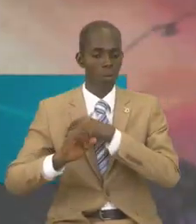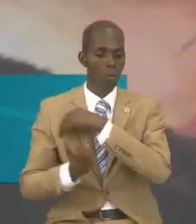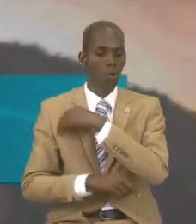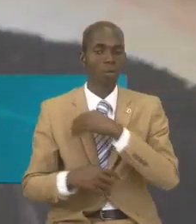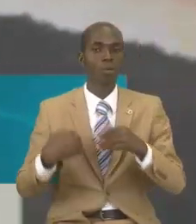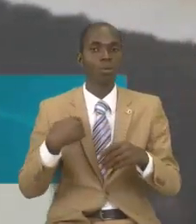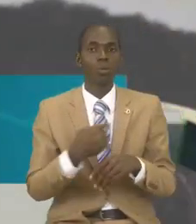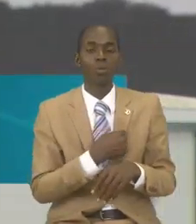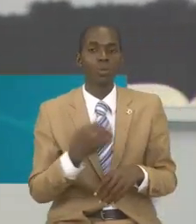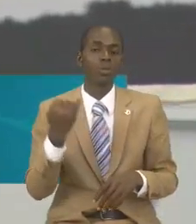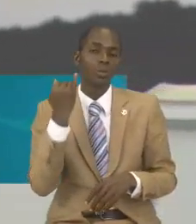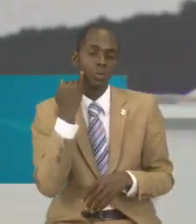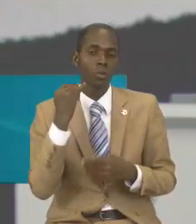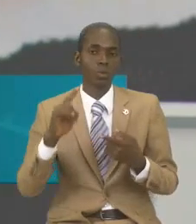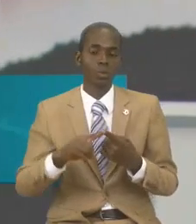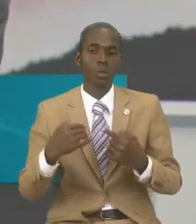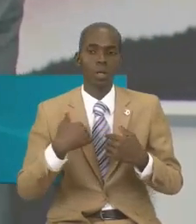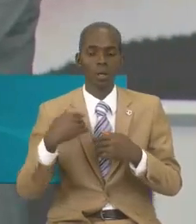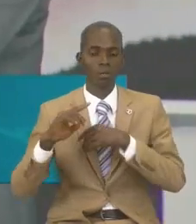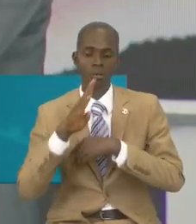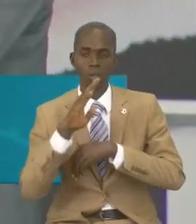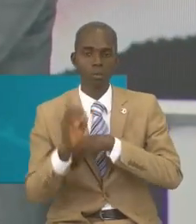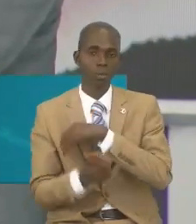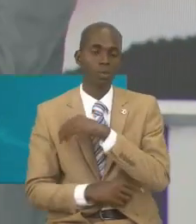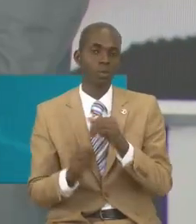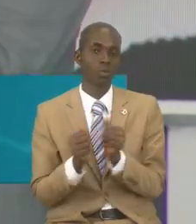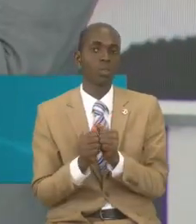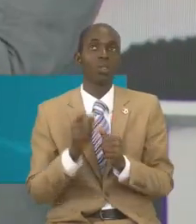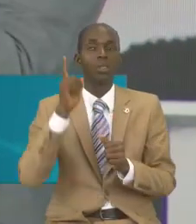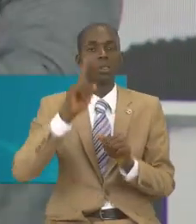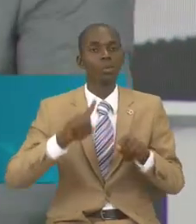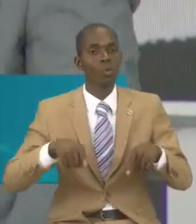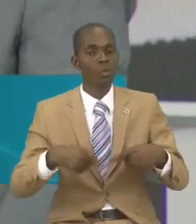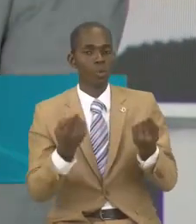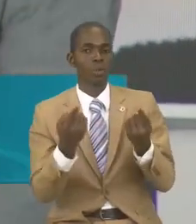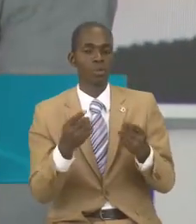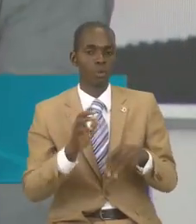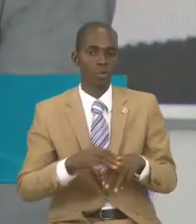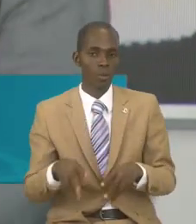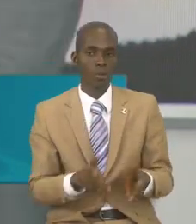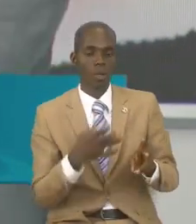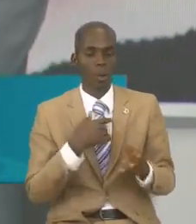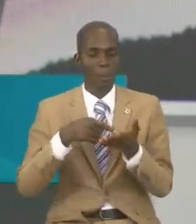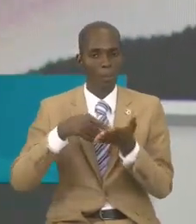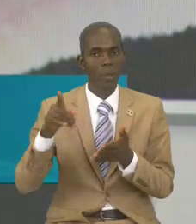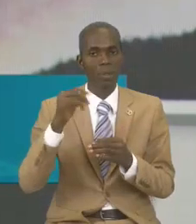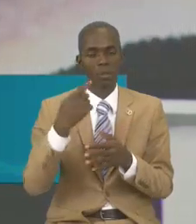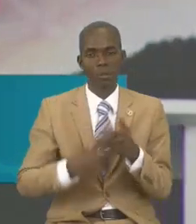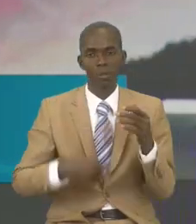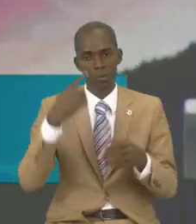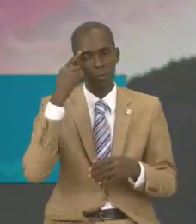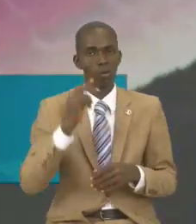should have borne. He went all the way and he paid the price. He